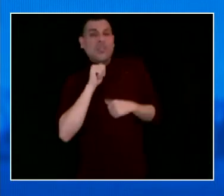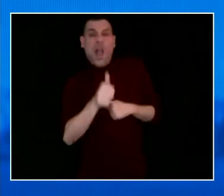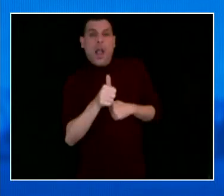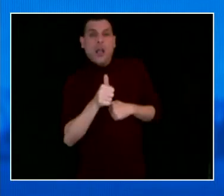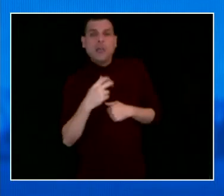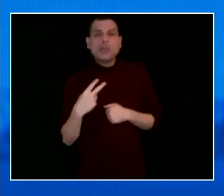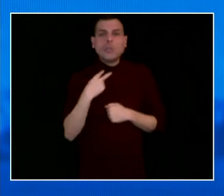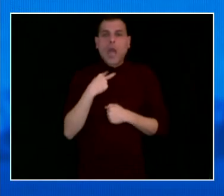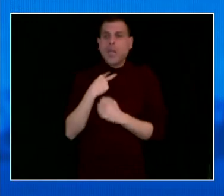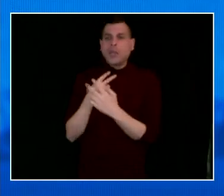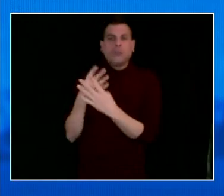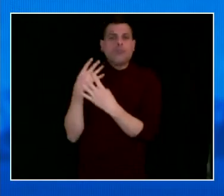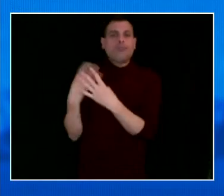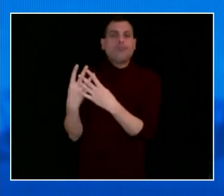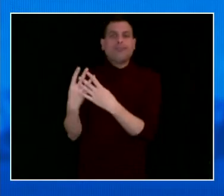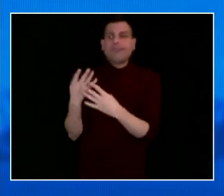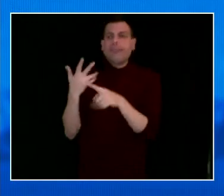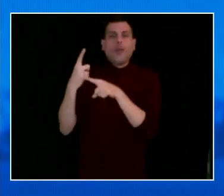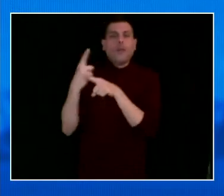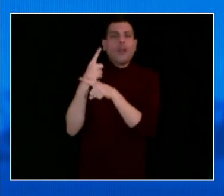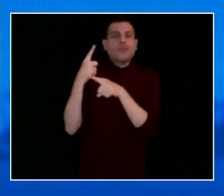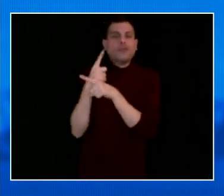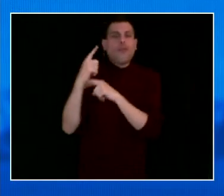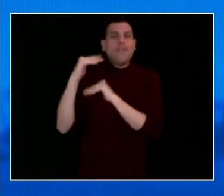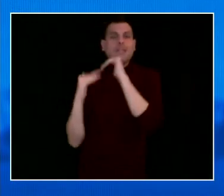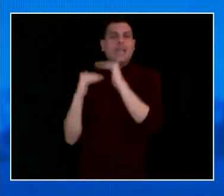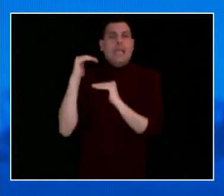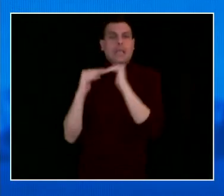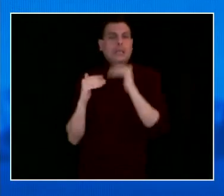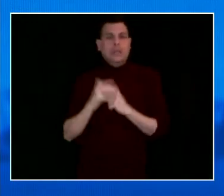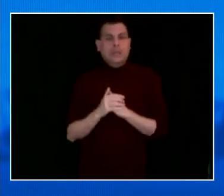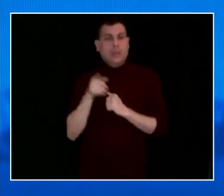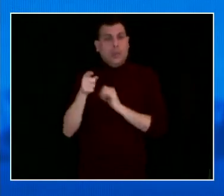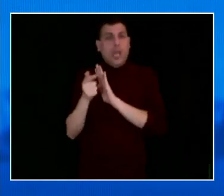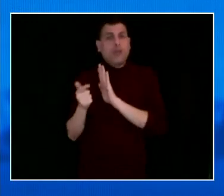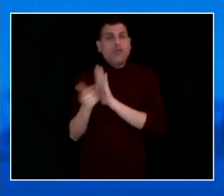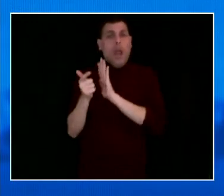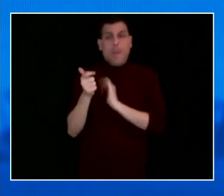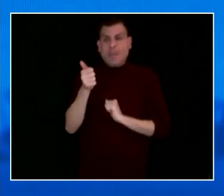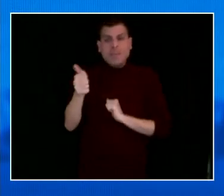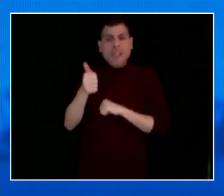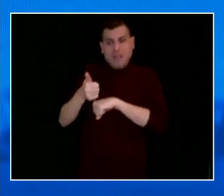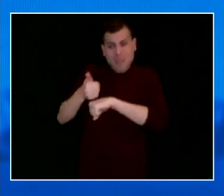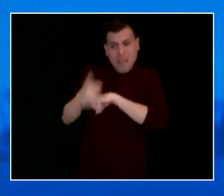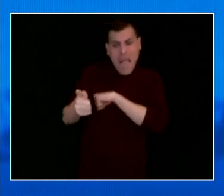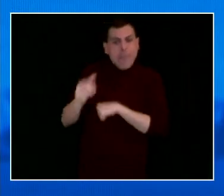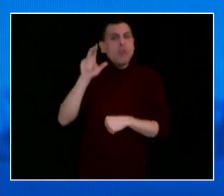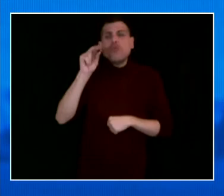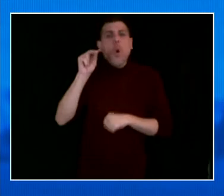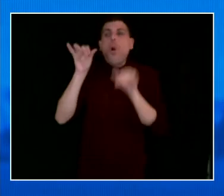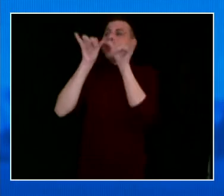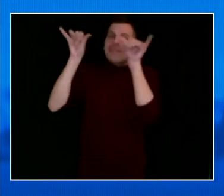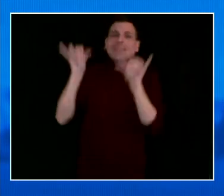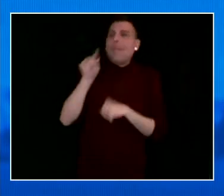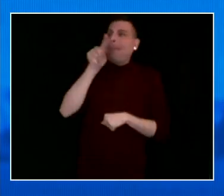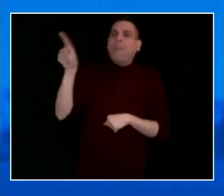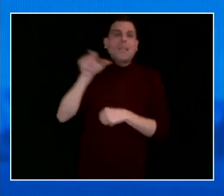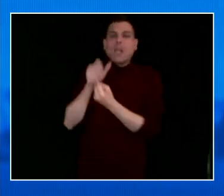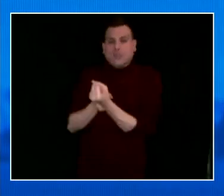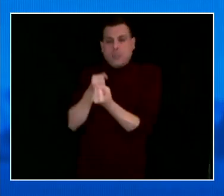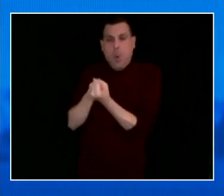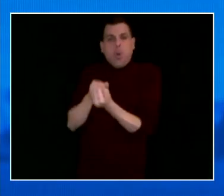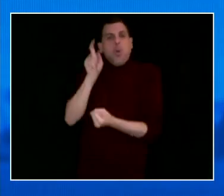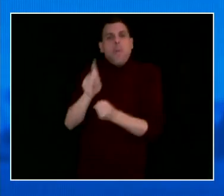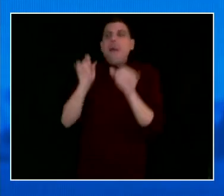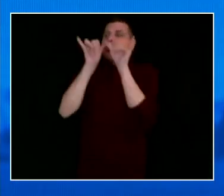crime is what we committed to them. And we need to stop that criminality to make sure they can have an opportunity. This